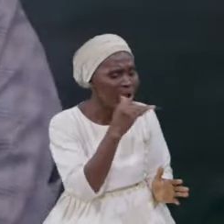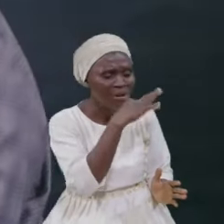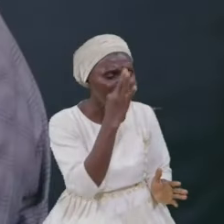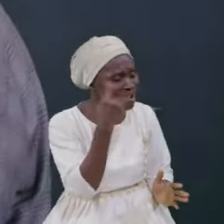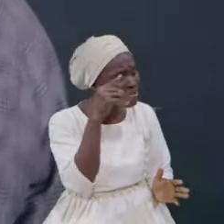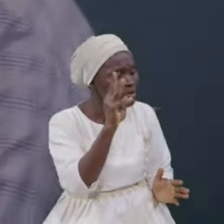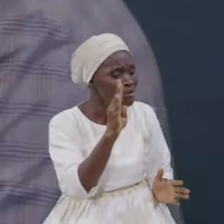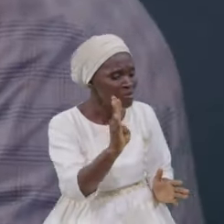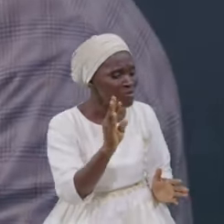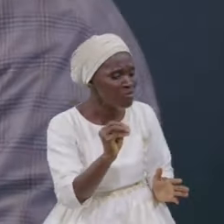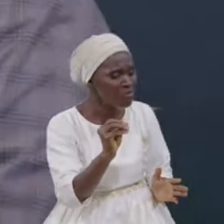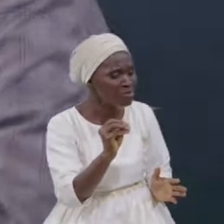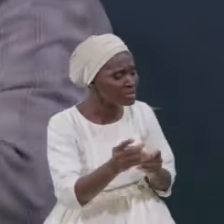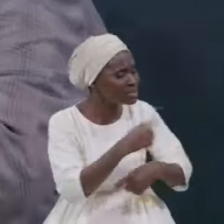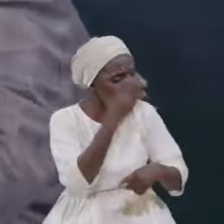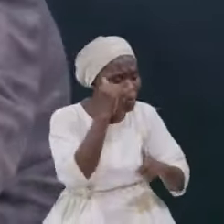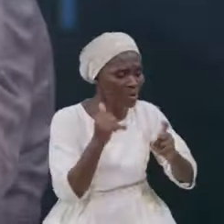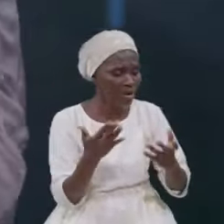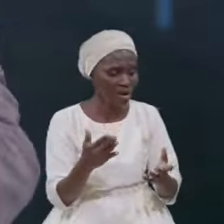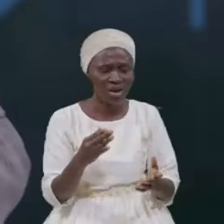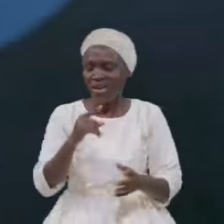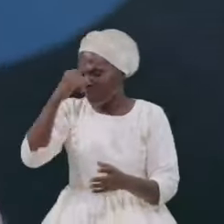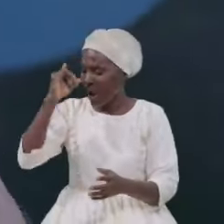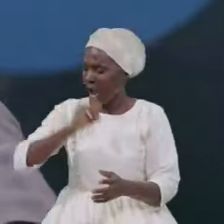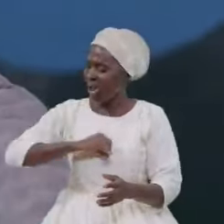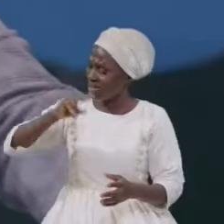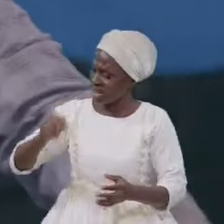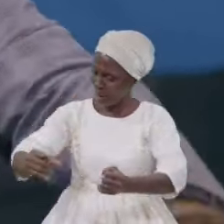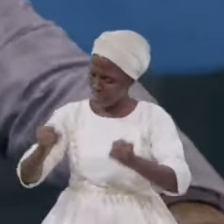sick. I said, okay. And